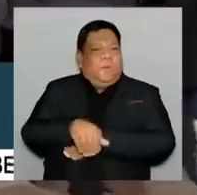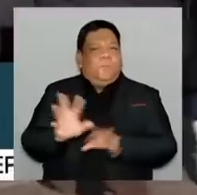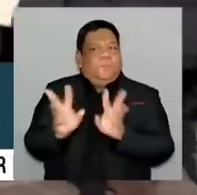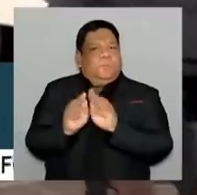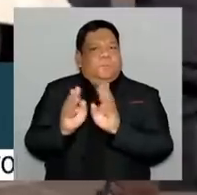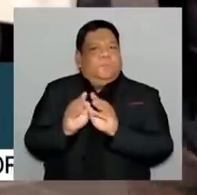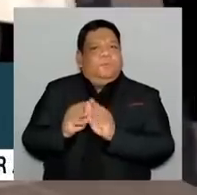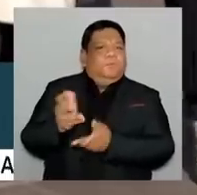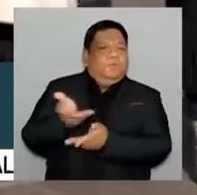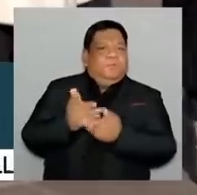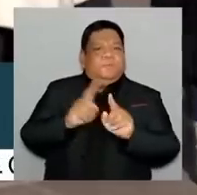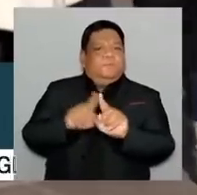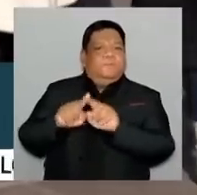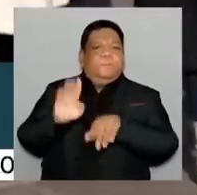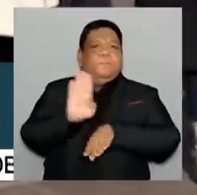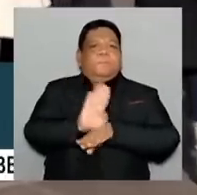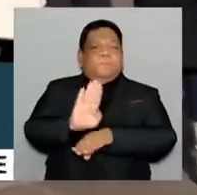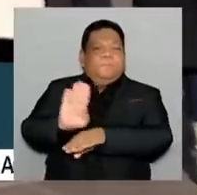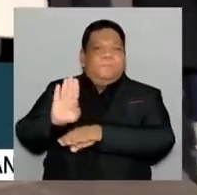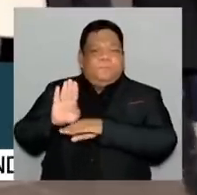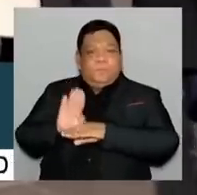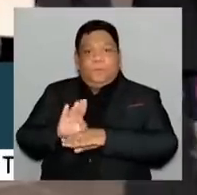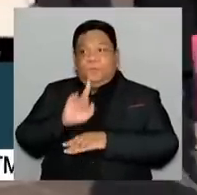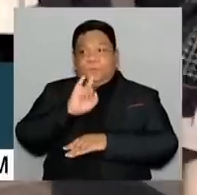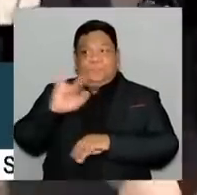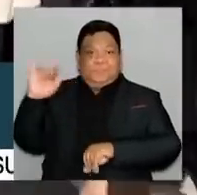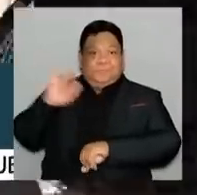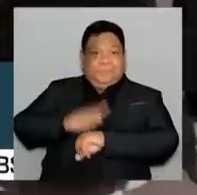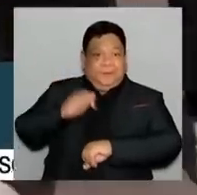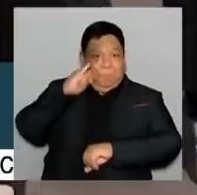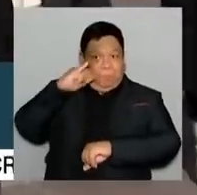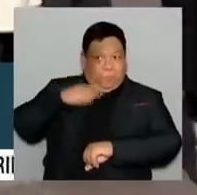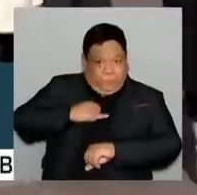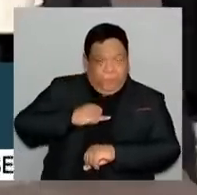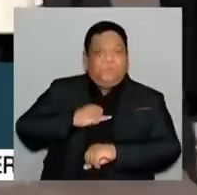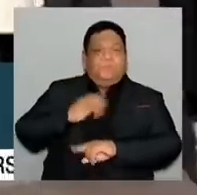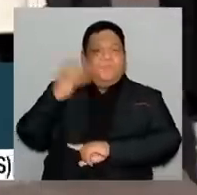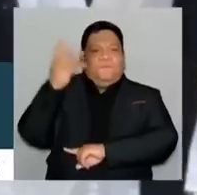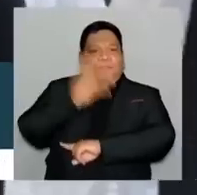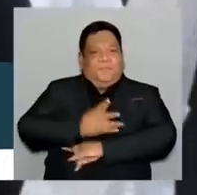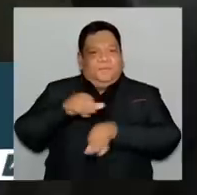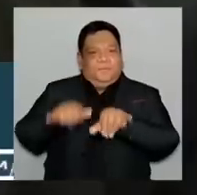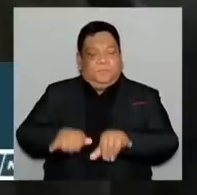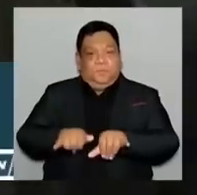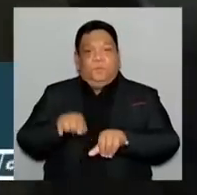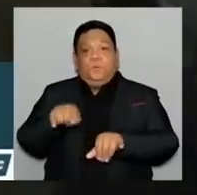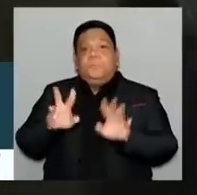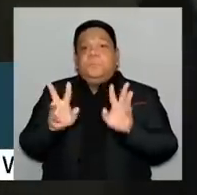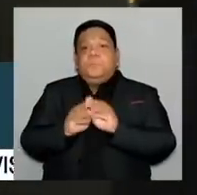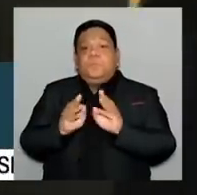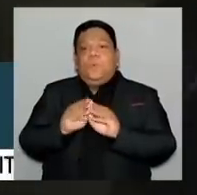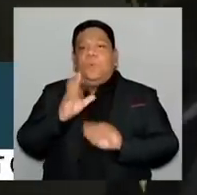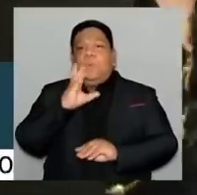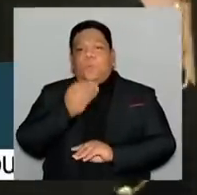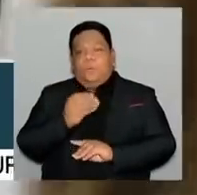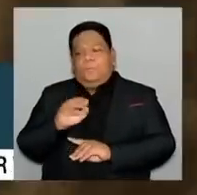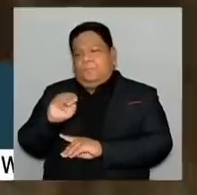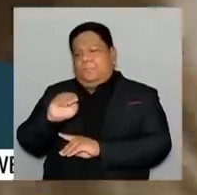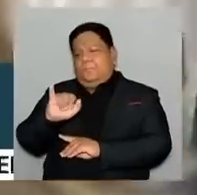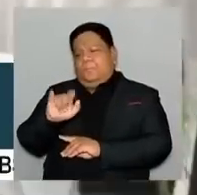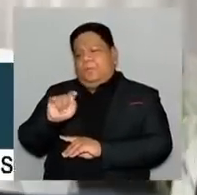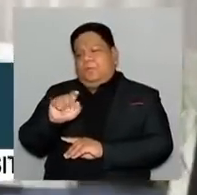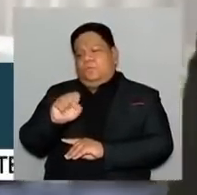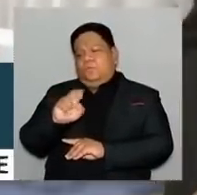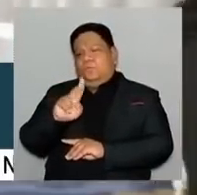Tokyo, Japan for a five-day official working visit. The dinner meeting was hosted by Mitsui & Company and Metro